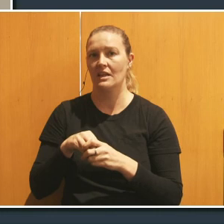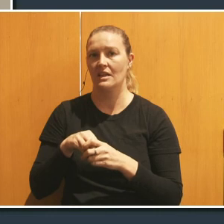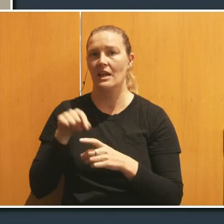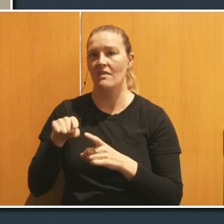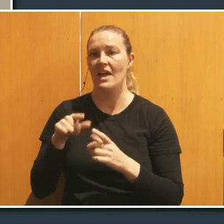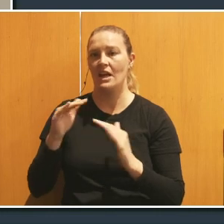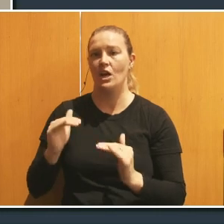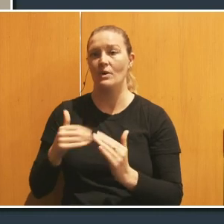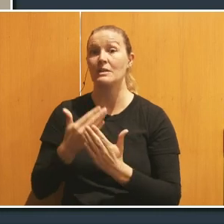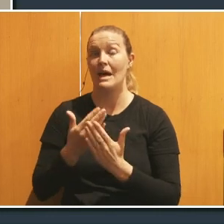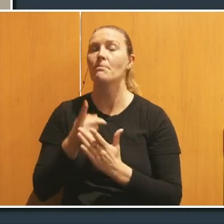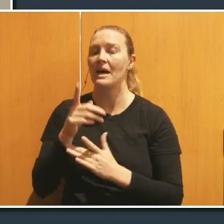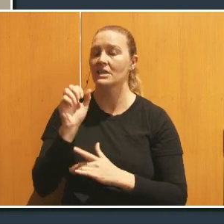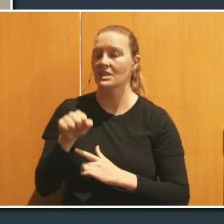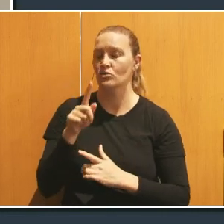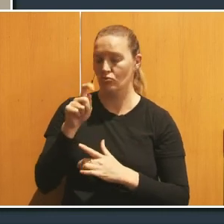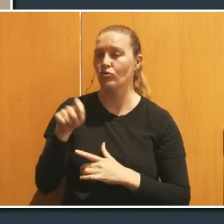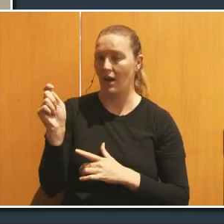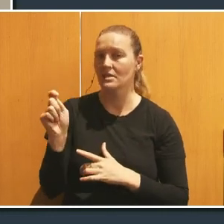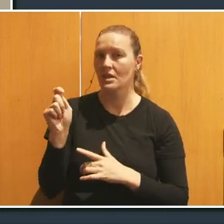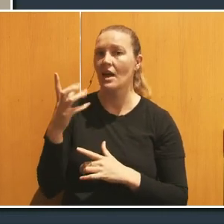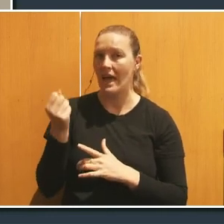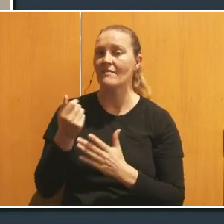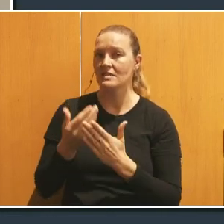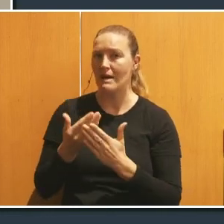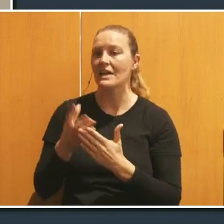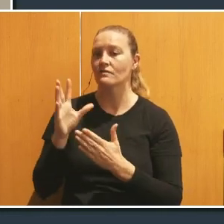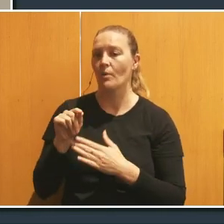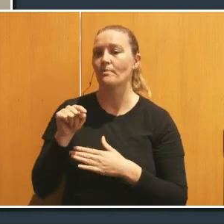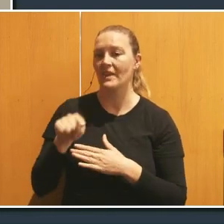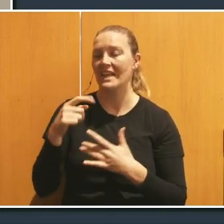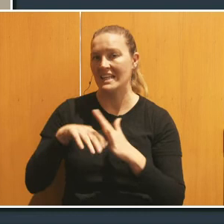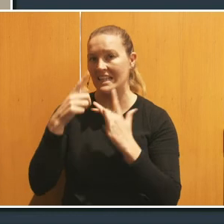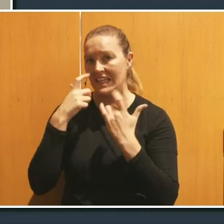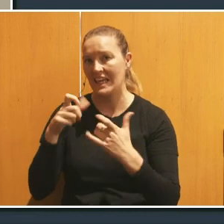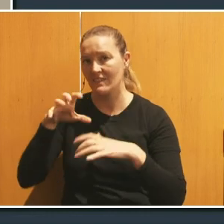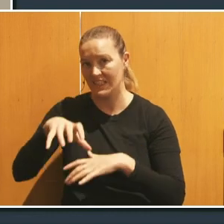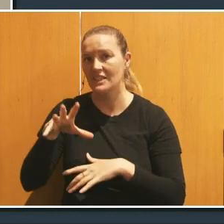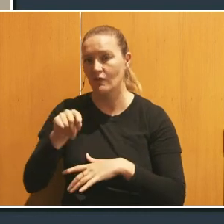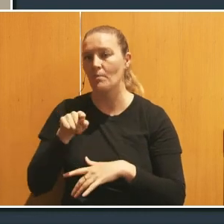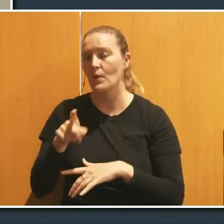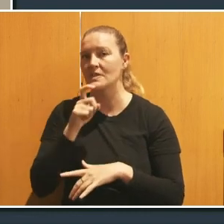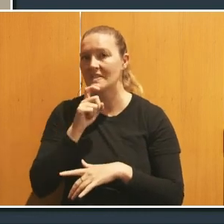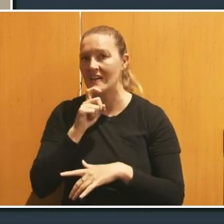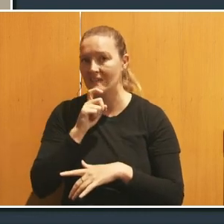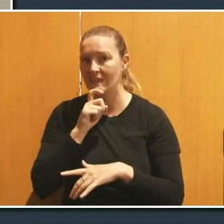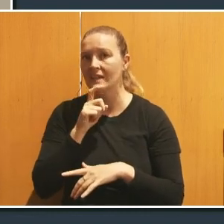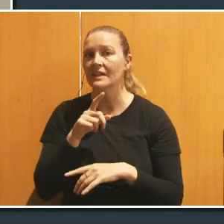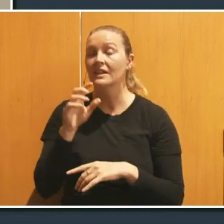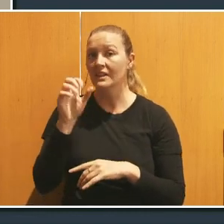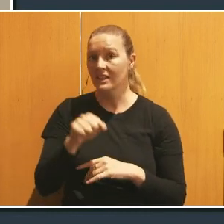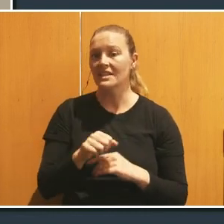demand. But you're right, there is demand created in the care facility by those external parties. But in terms